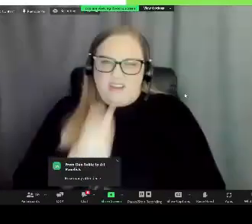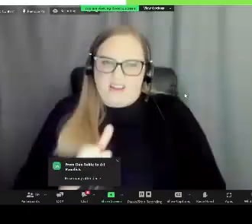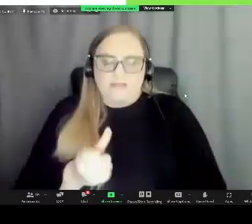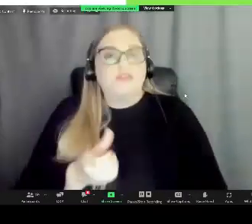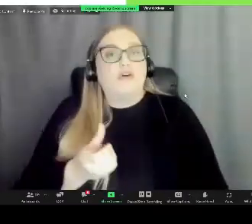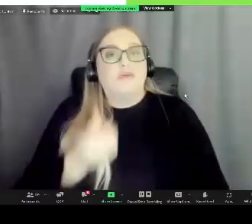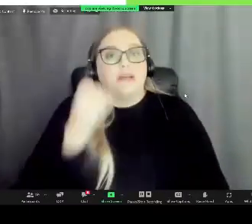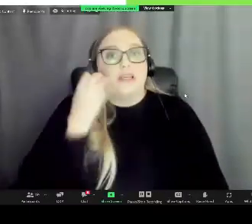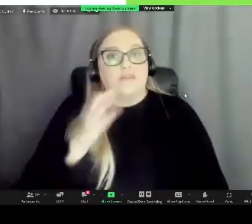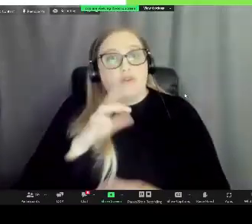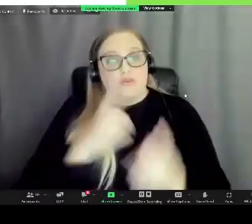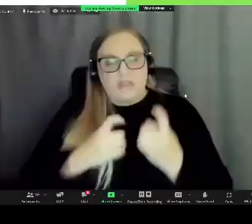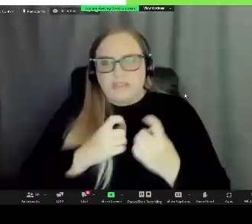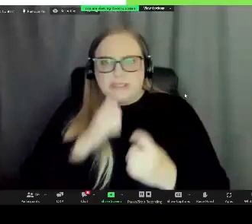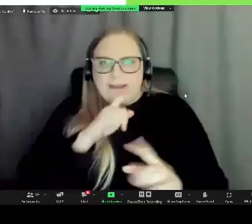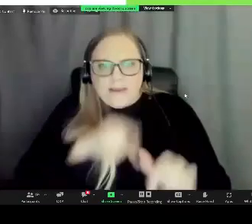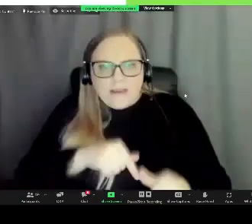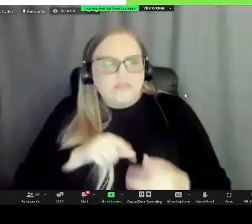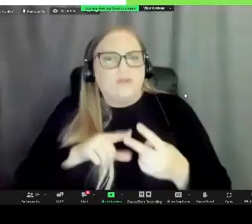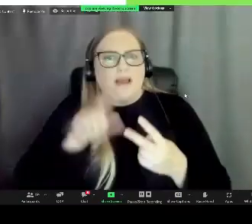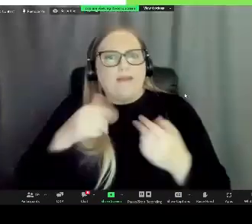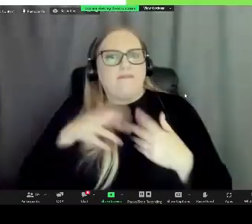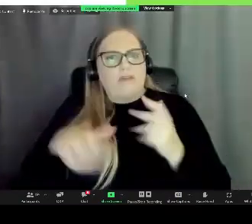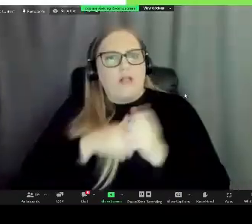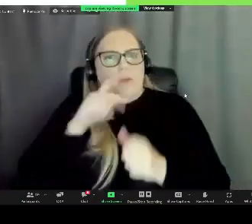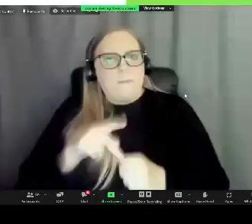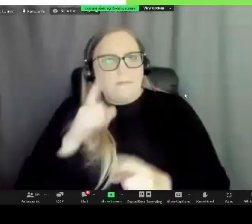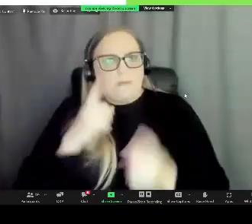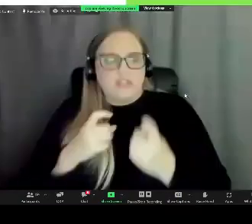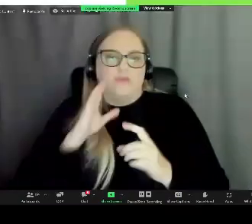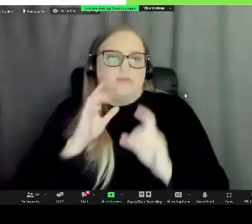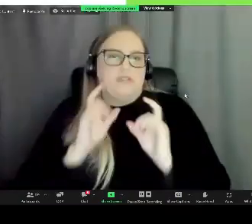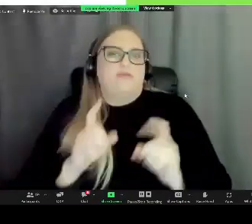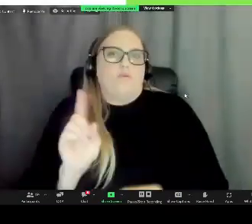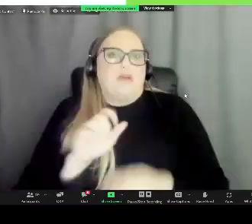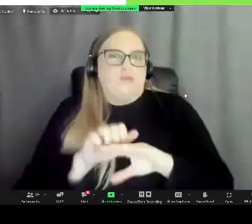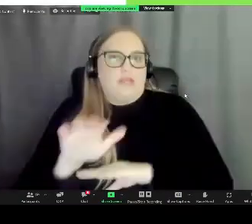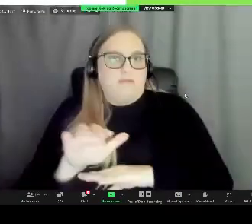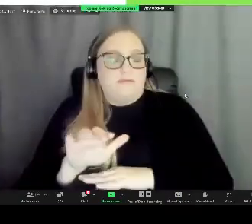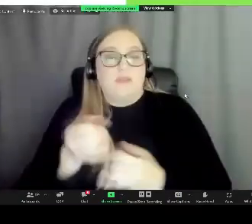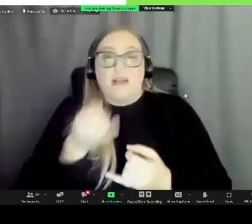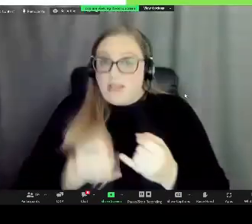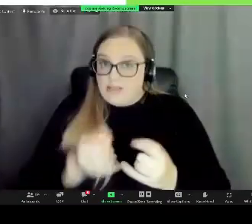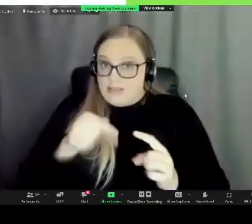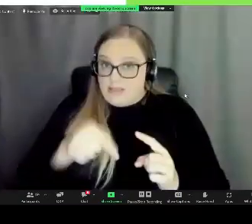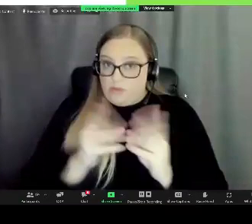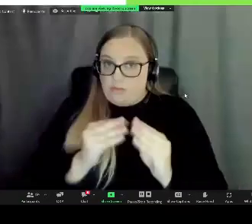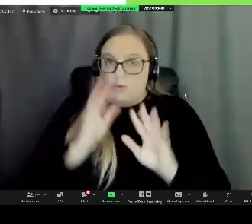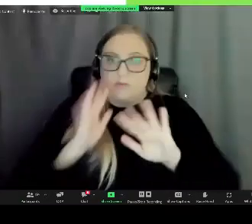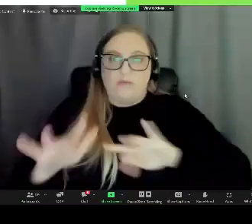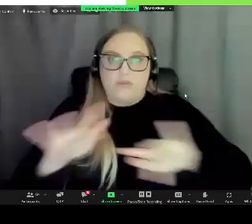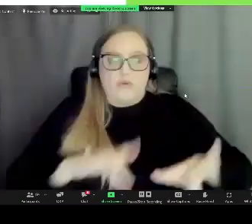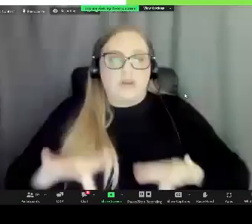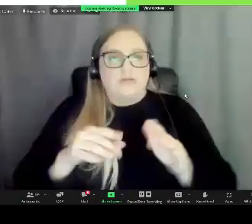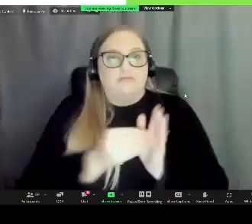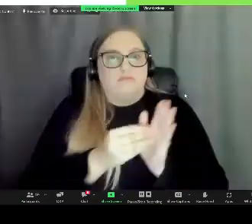unanswered or follow-up questions will be provided in the chat. And lastly, this webinar is being recorded. It'll be made available